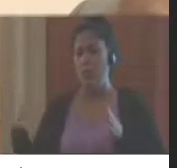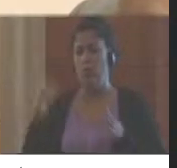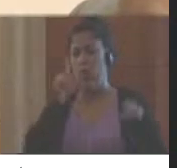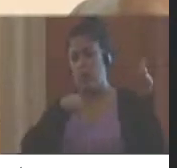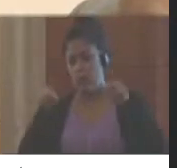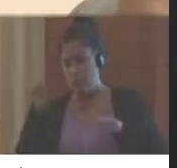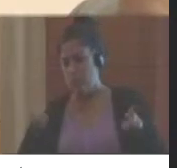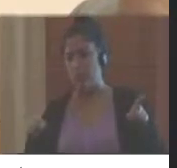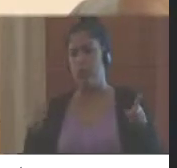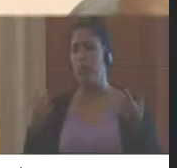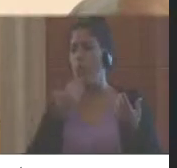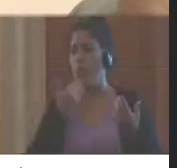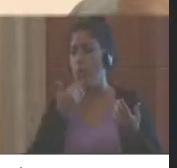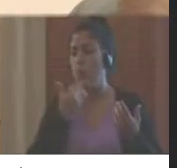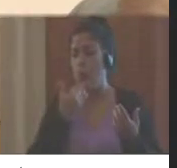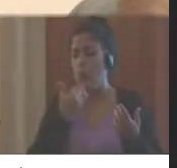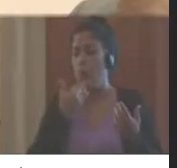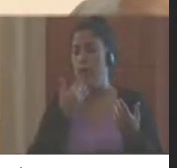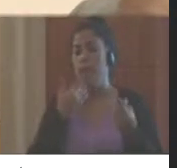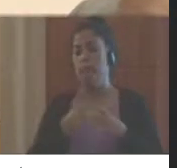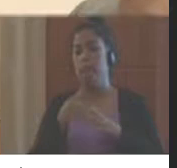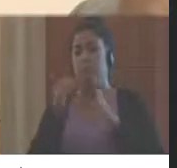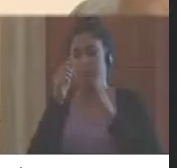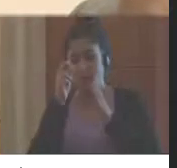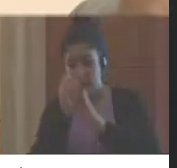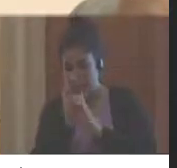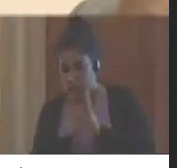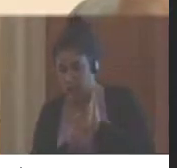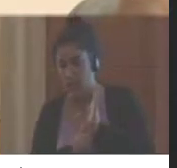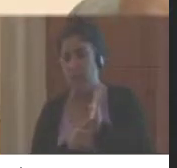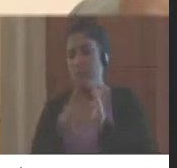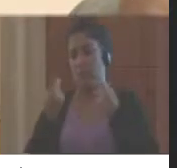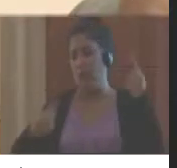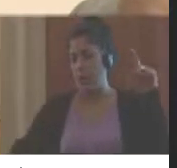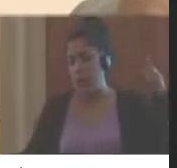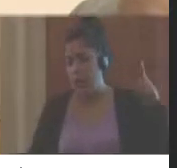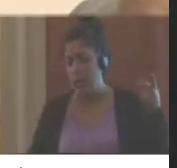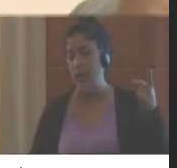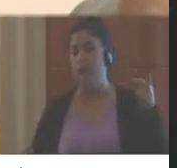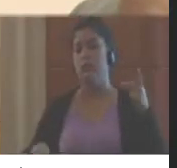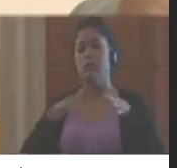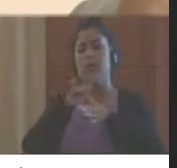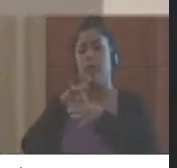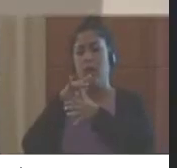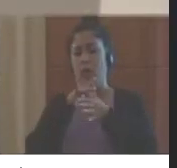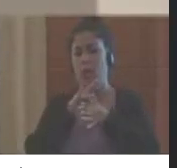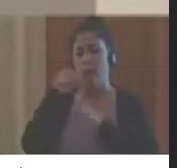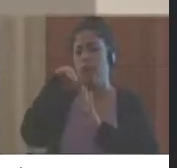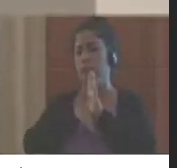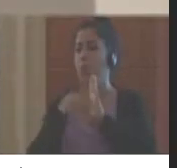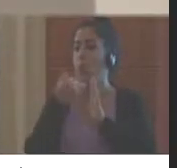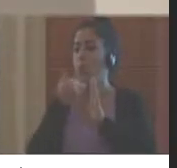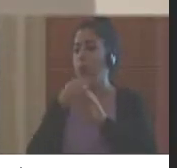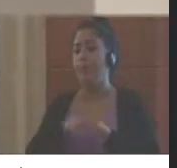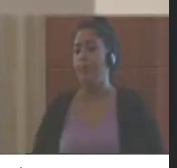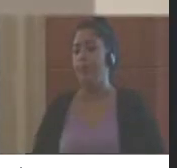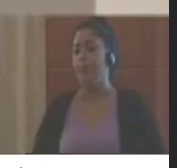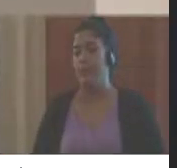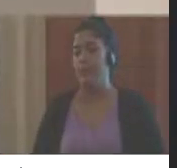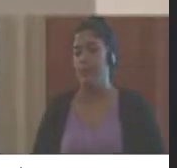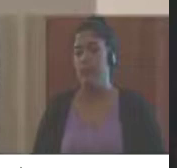time to be able to make policies of state effective regarding disaster risk